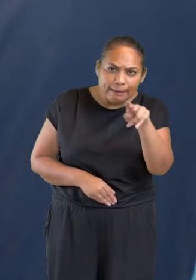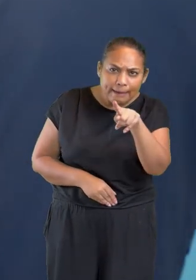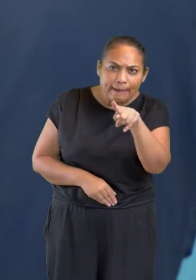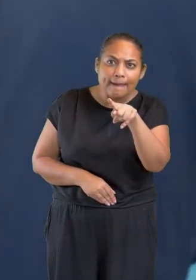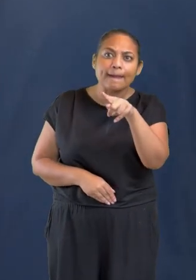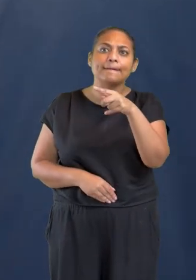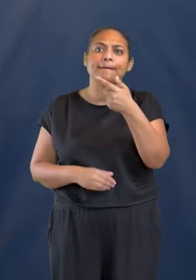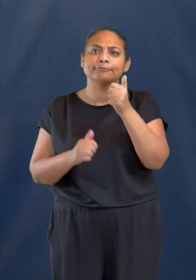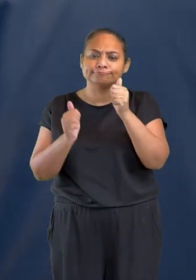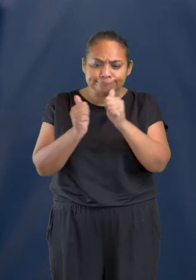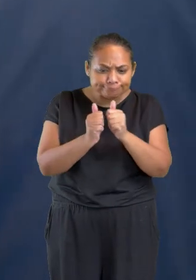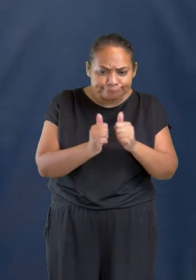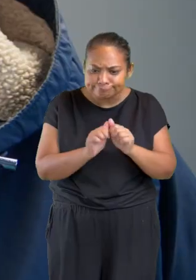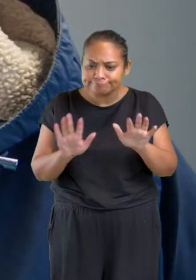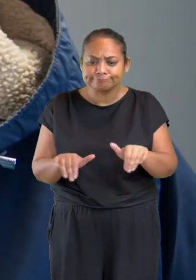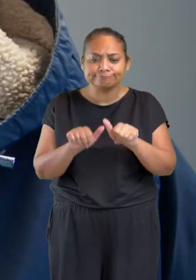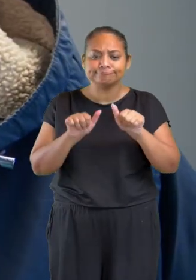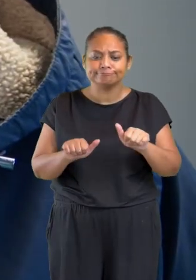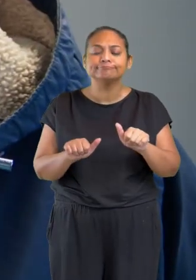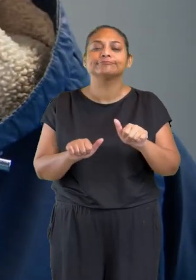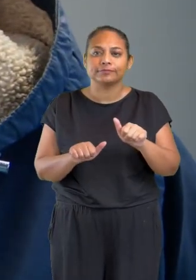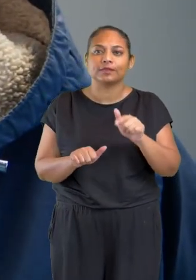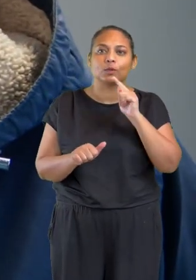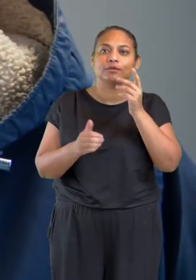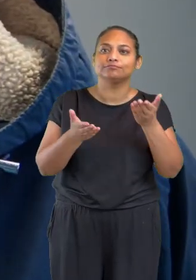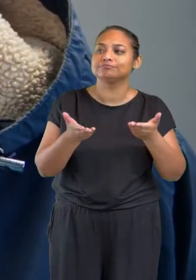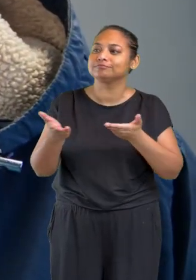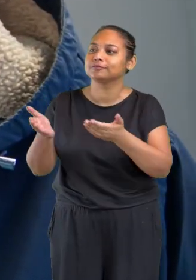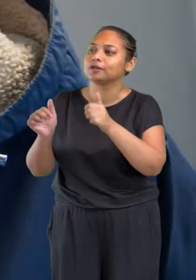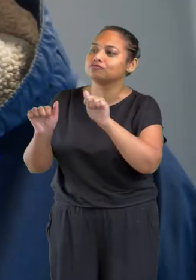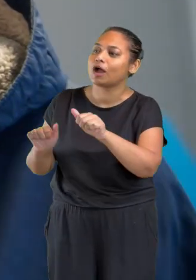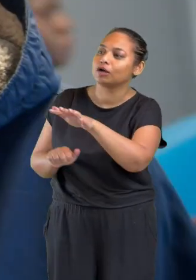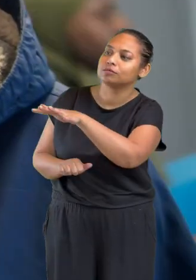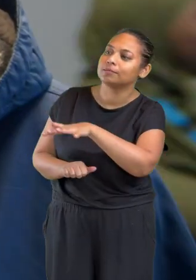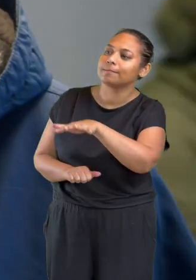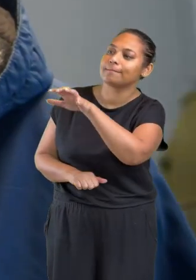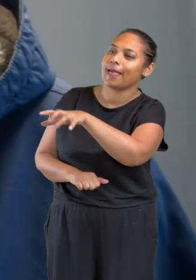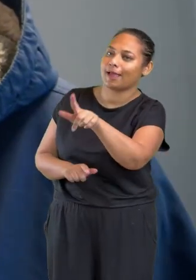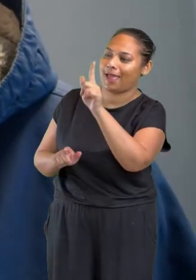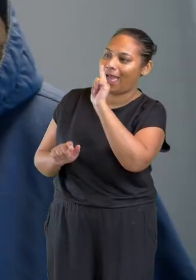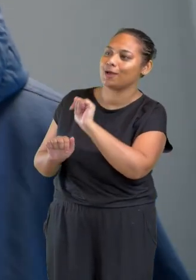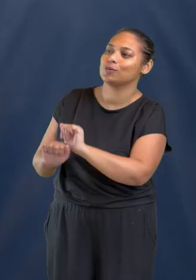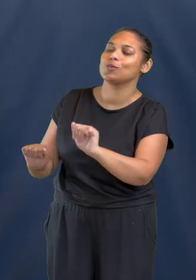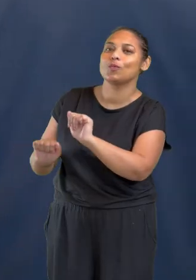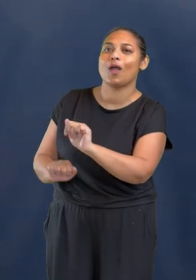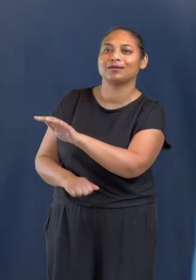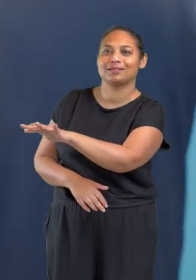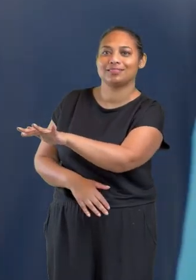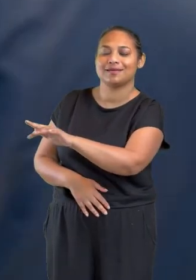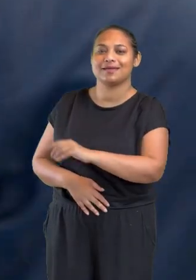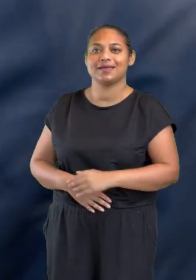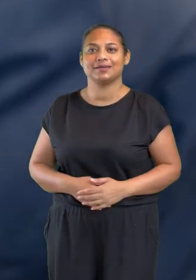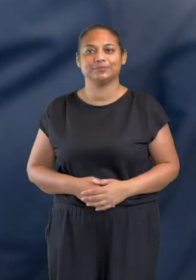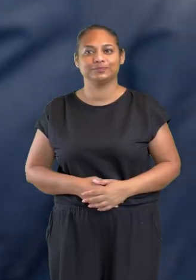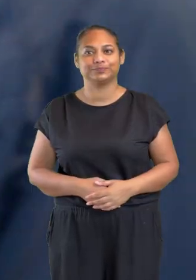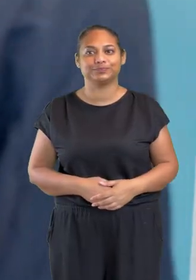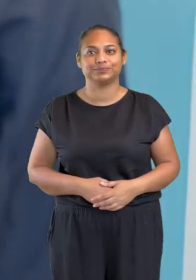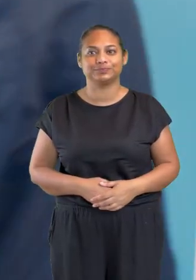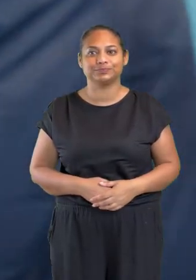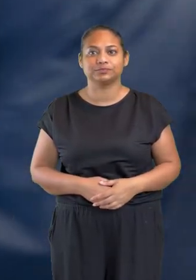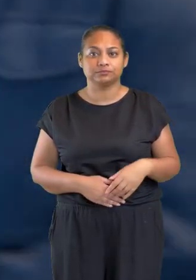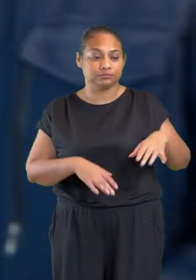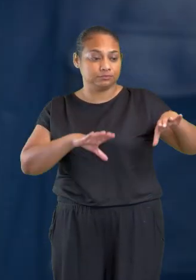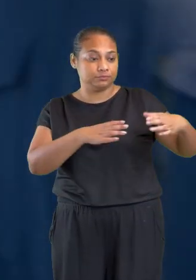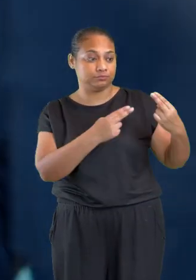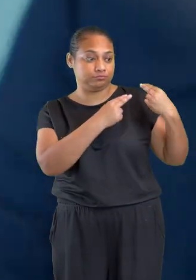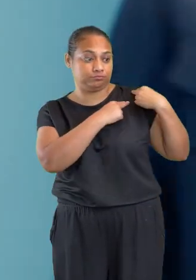attending. The receptionist will confirm your name and then direct you to the correct waiting area.